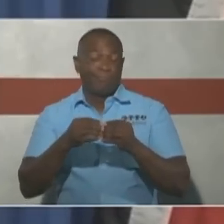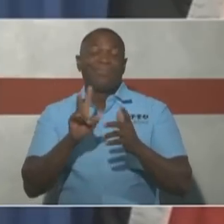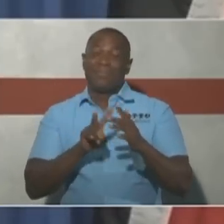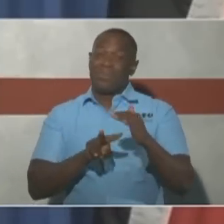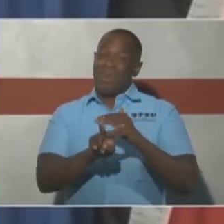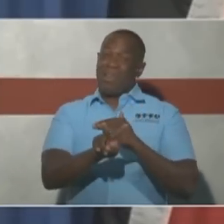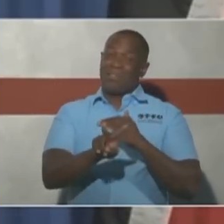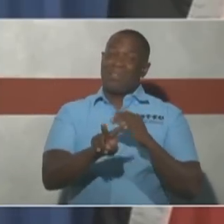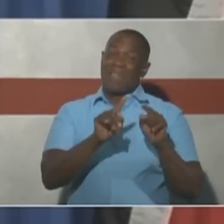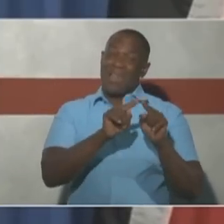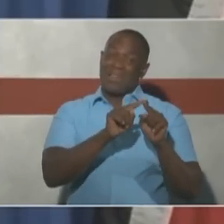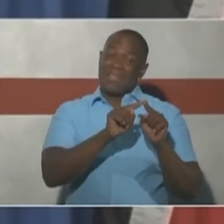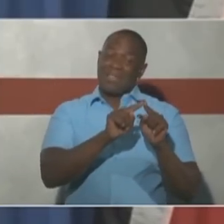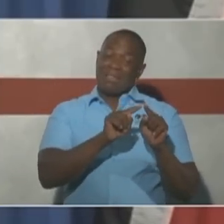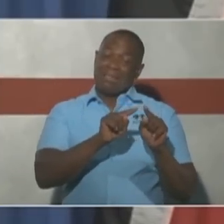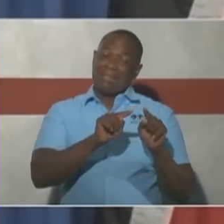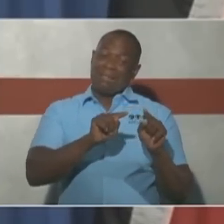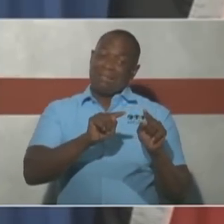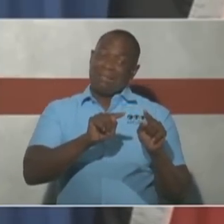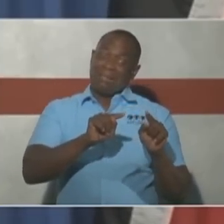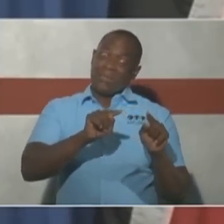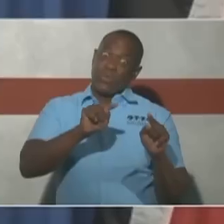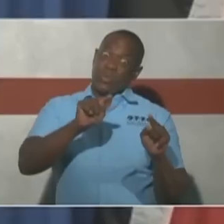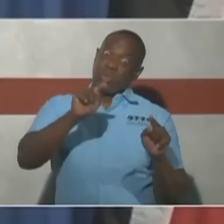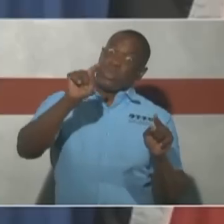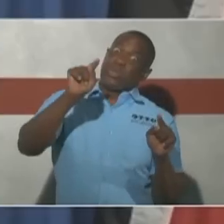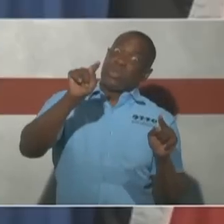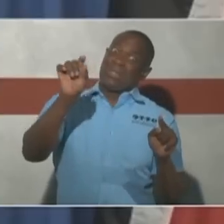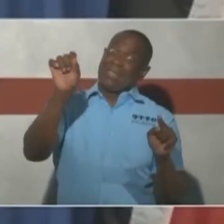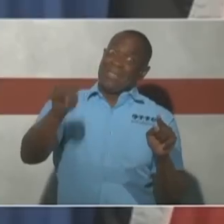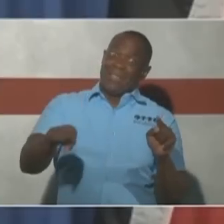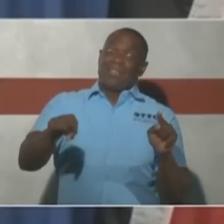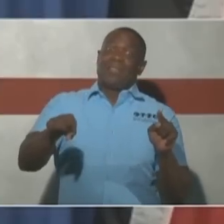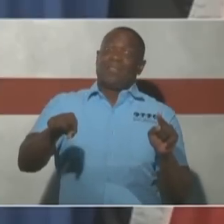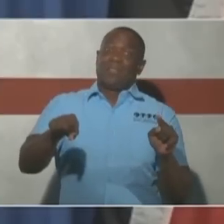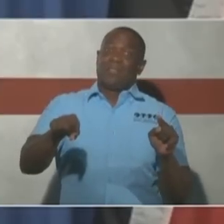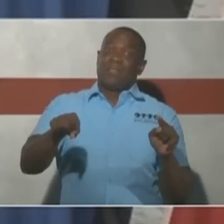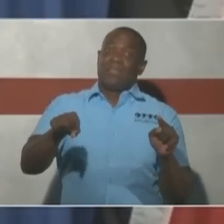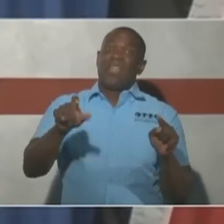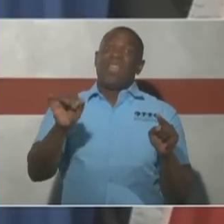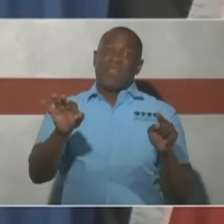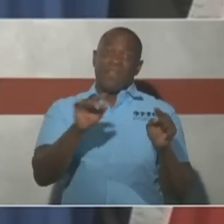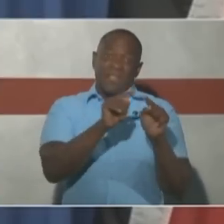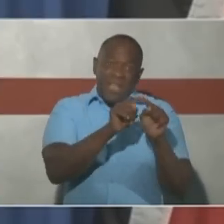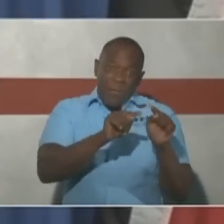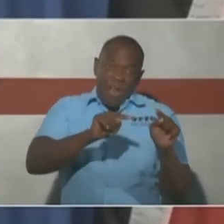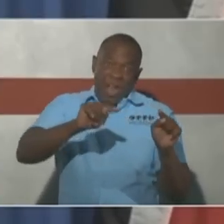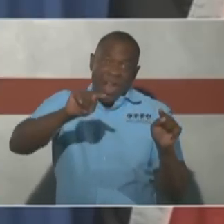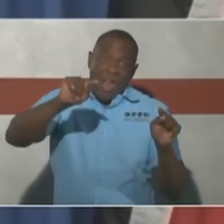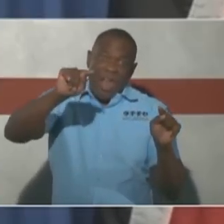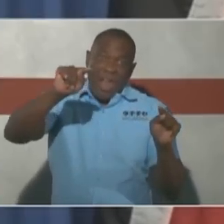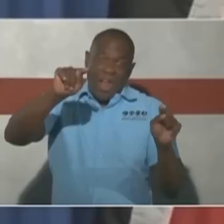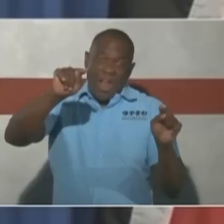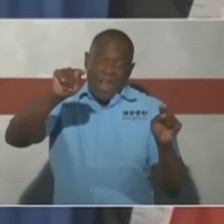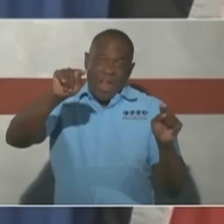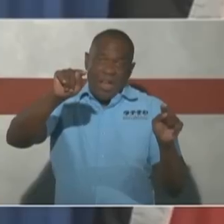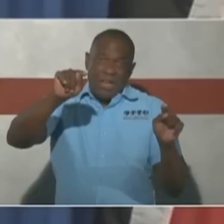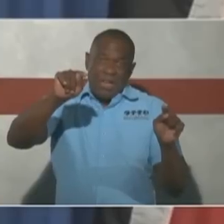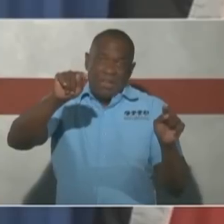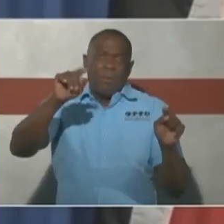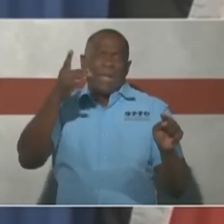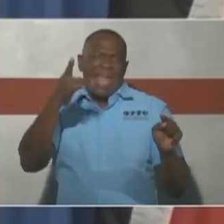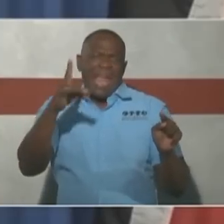So the projection on the data that we have, looking from November to December to January into